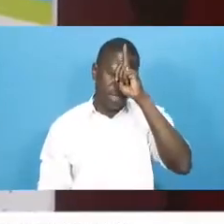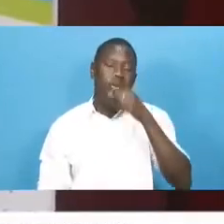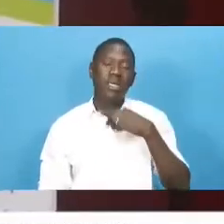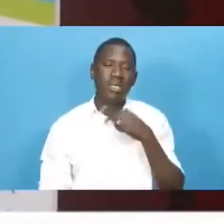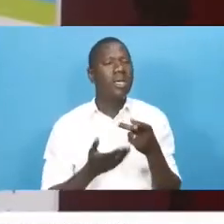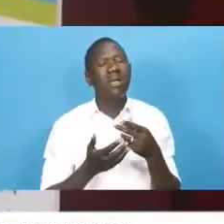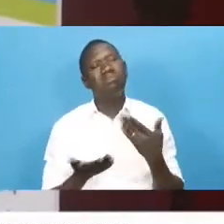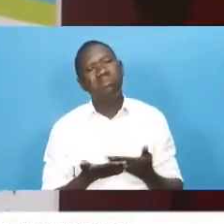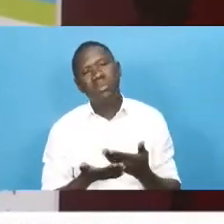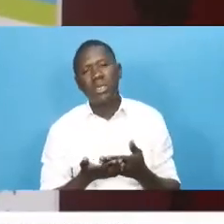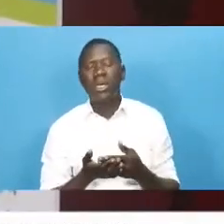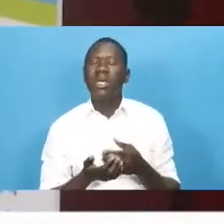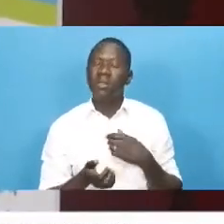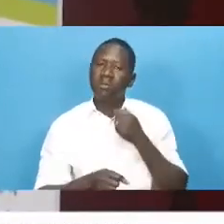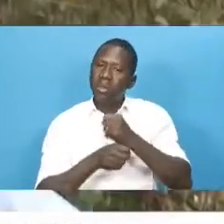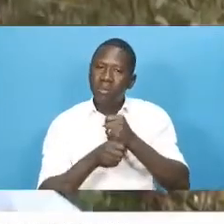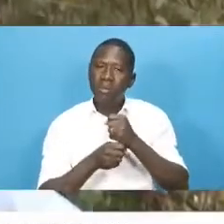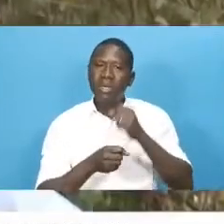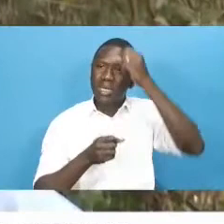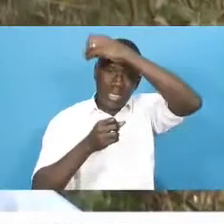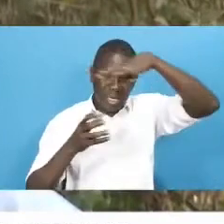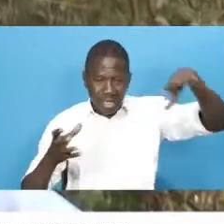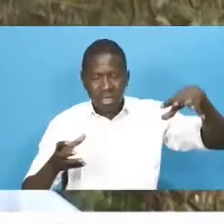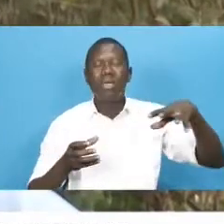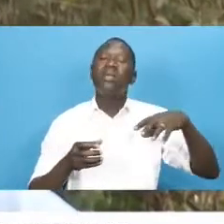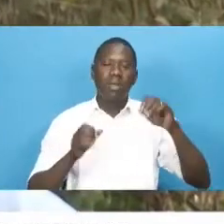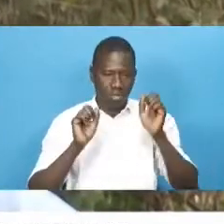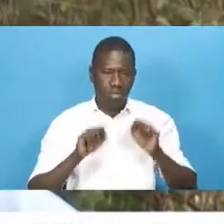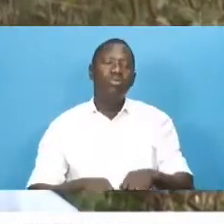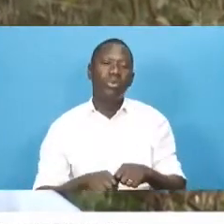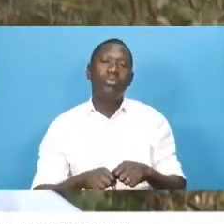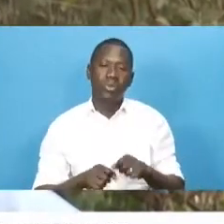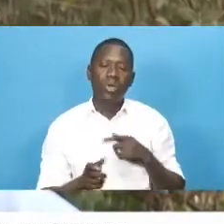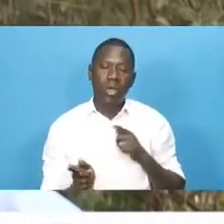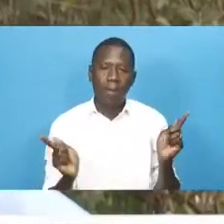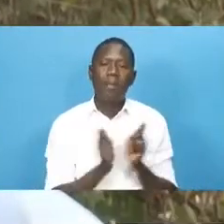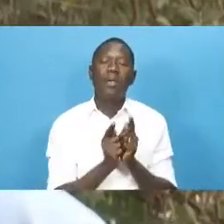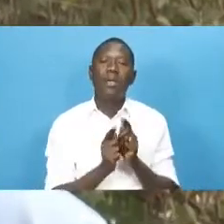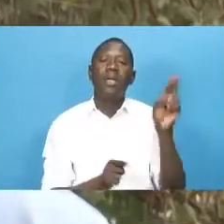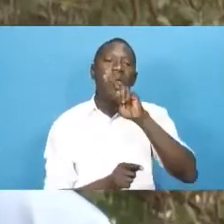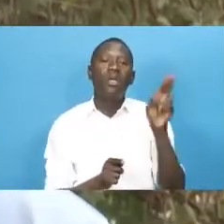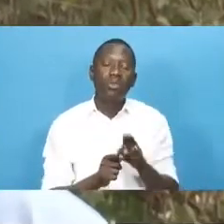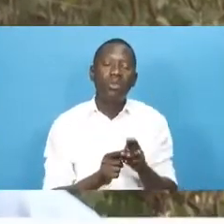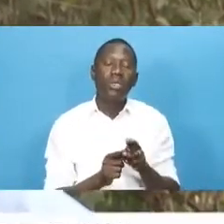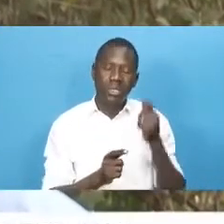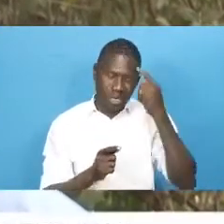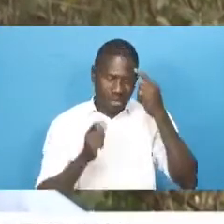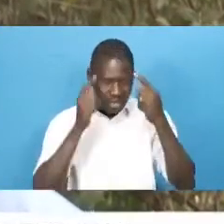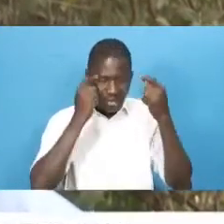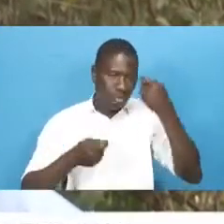reduce emission reduction in the energy sector, so that we can meet our nationally determined contribution, which